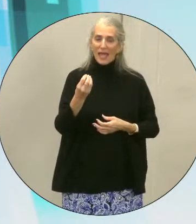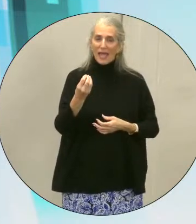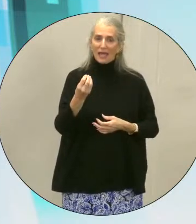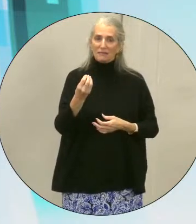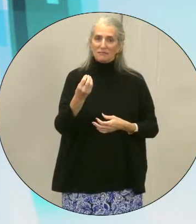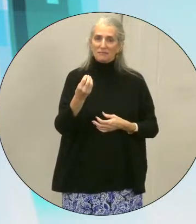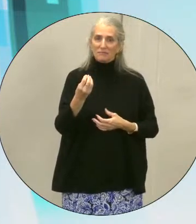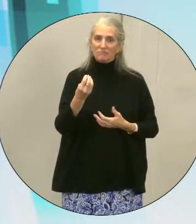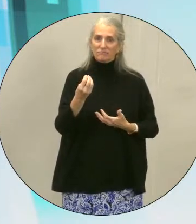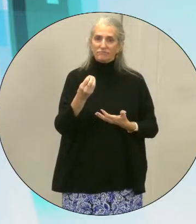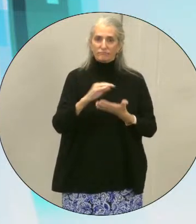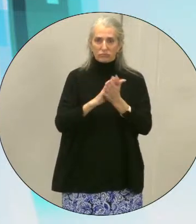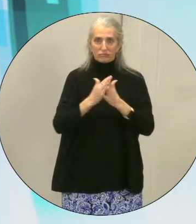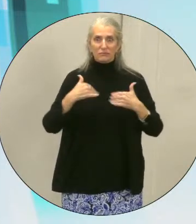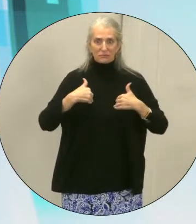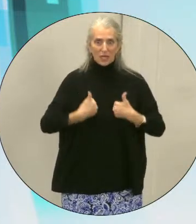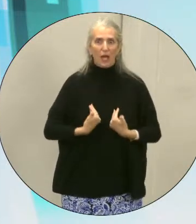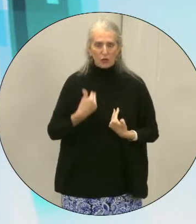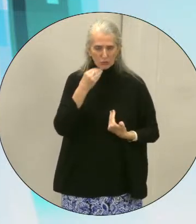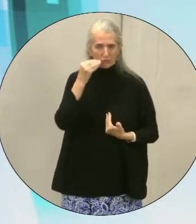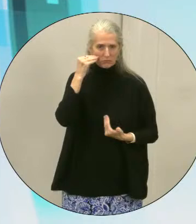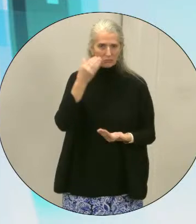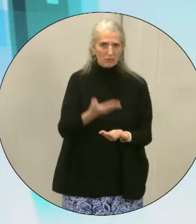and come super tired,